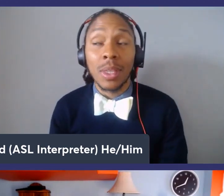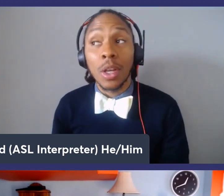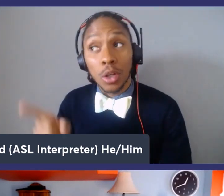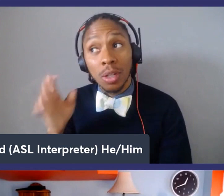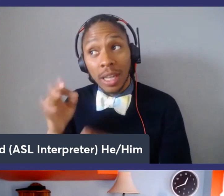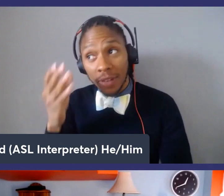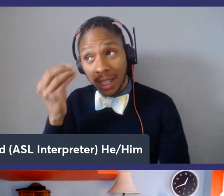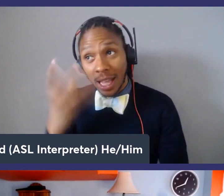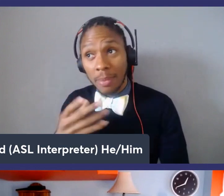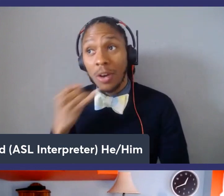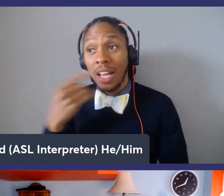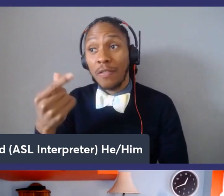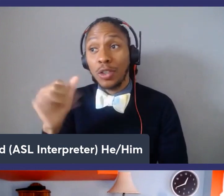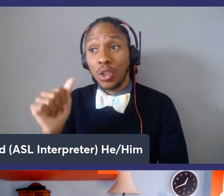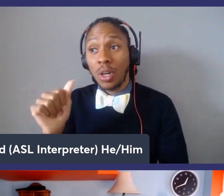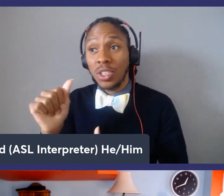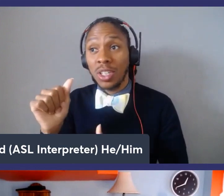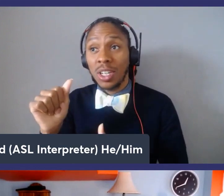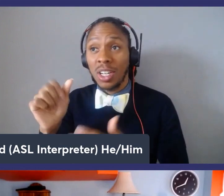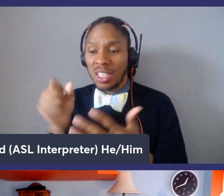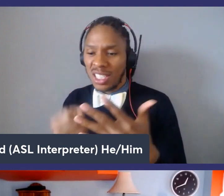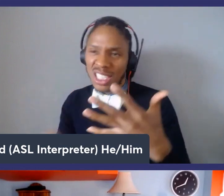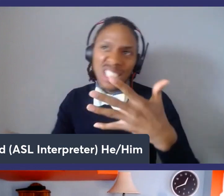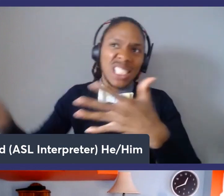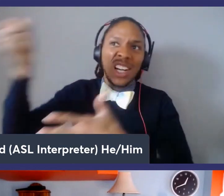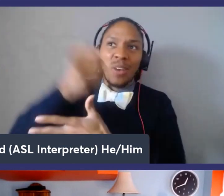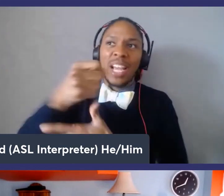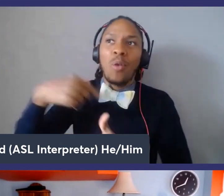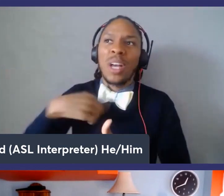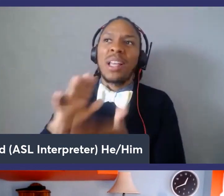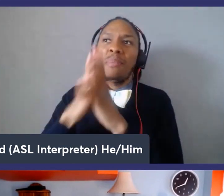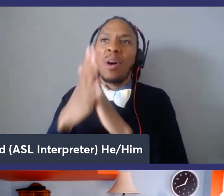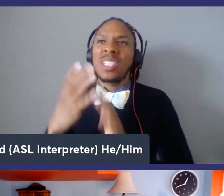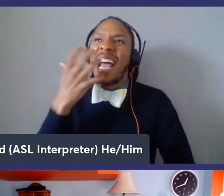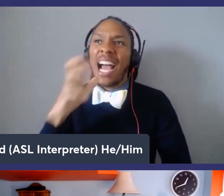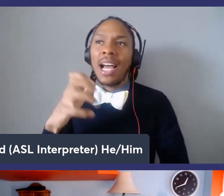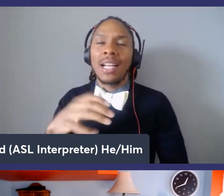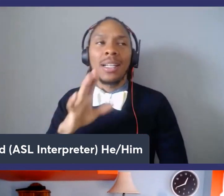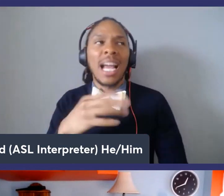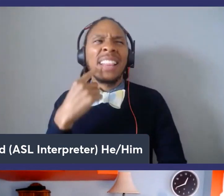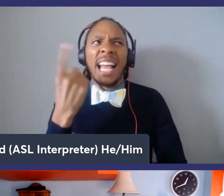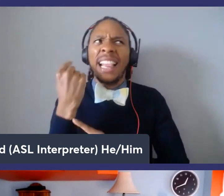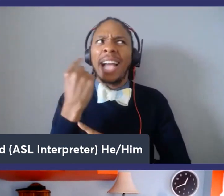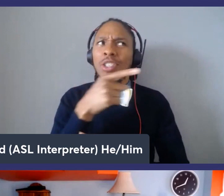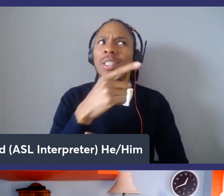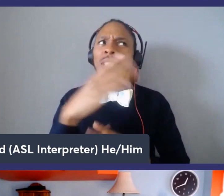know if Georgia comes to the top of the list of being the hottest. I will. I think it did for 2021.